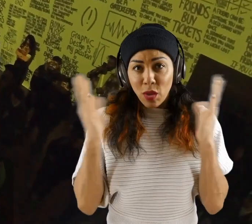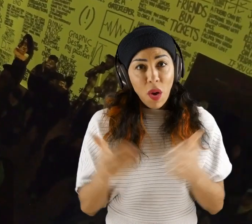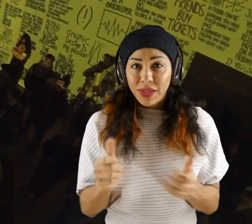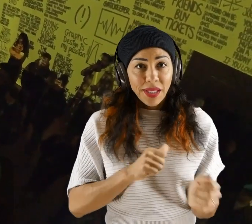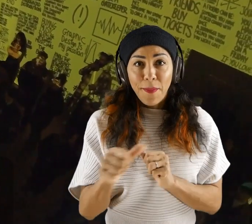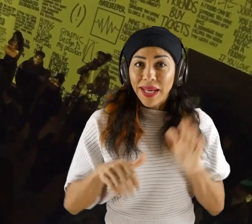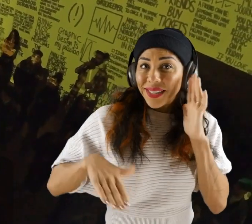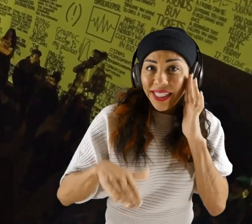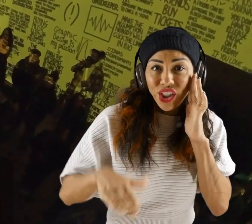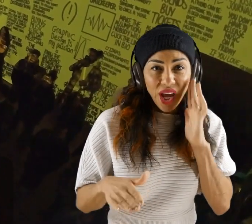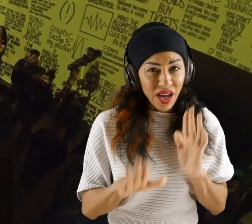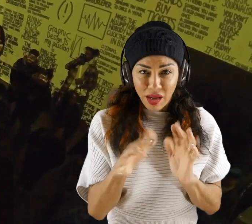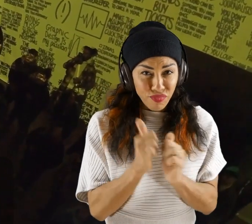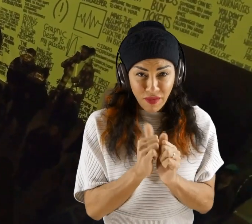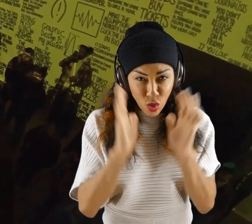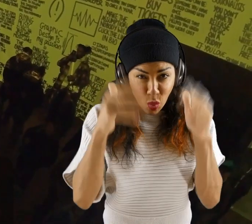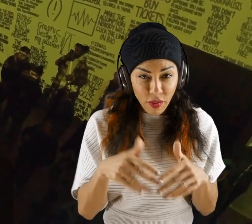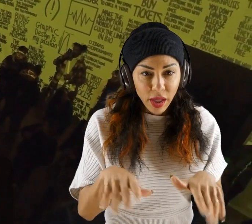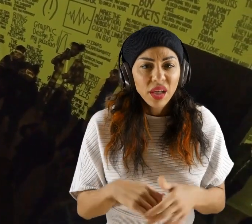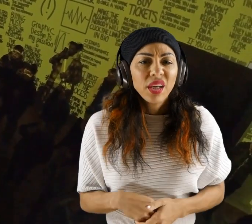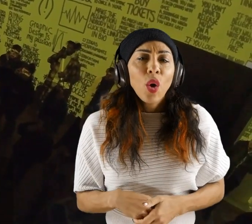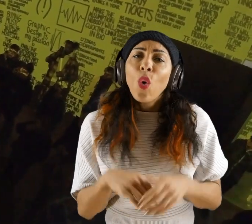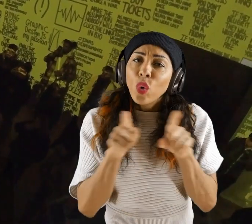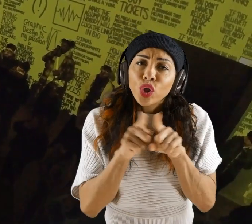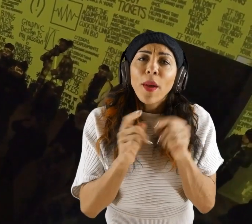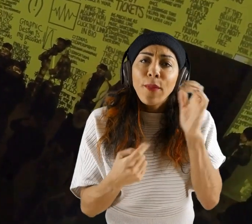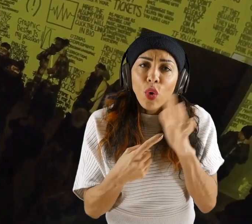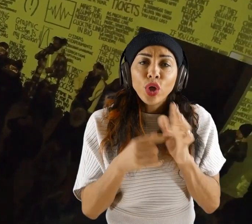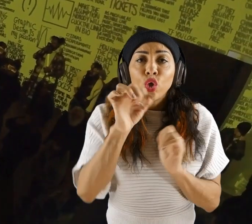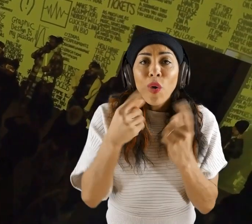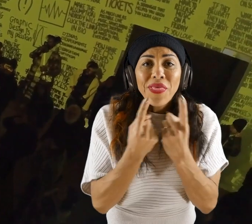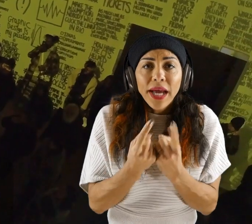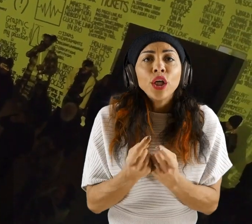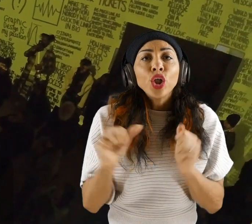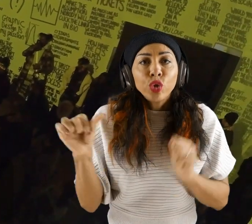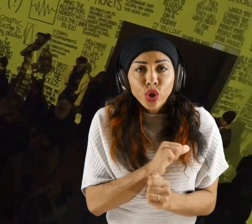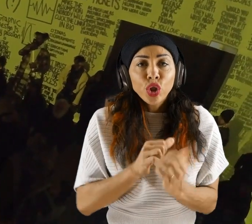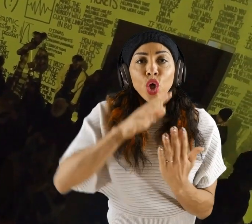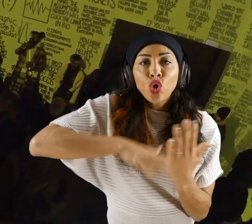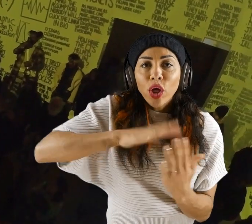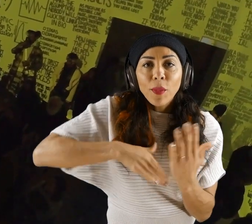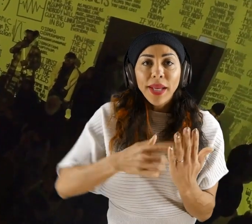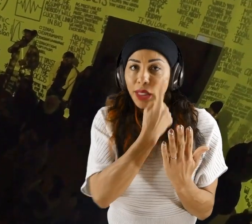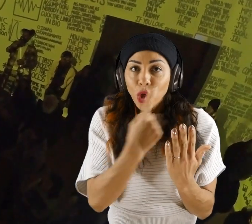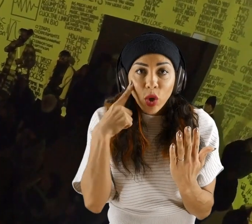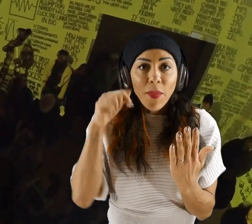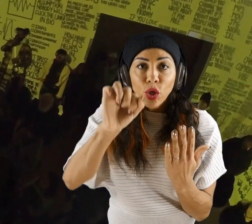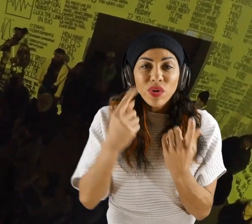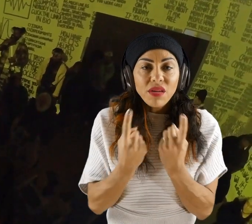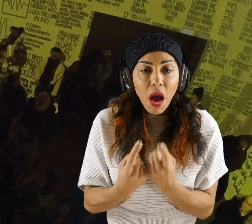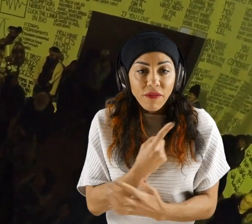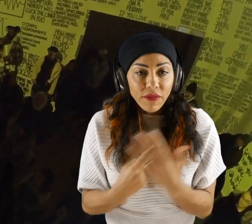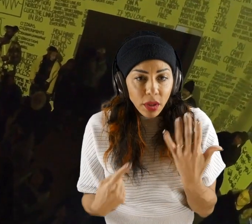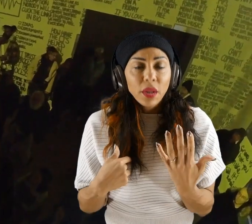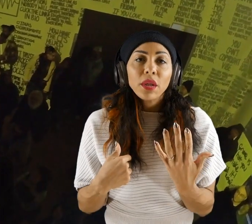Which other ones are there? Yeah, document your ting. Like all of this stuff that I captured leading into the music videos was just stuff that I was capturing